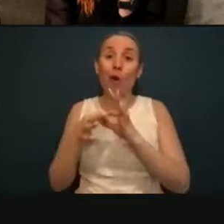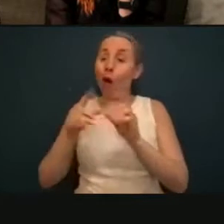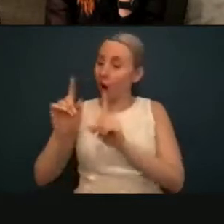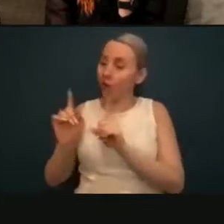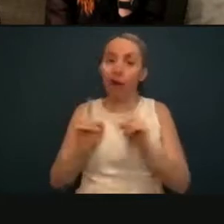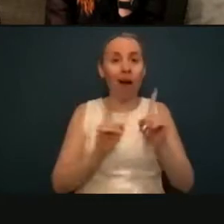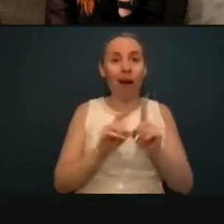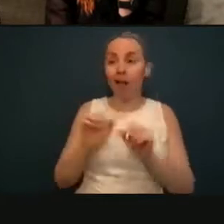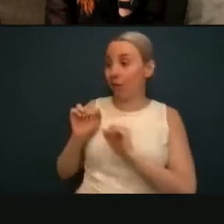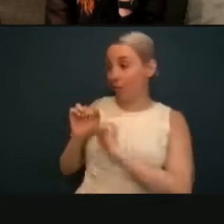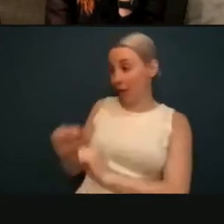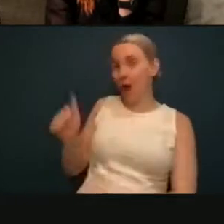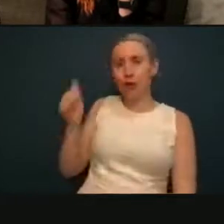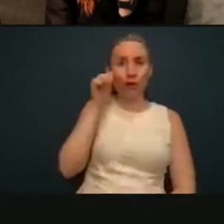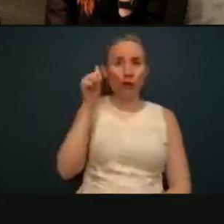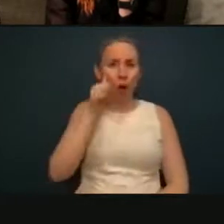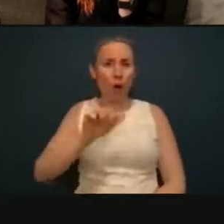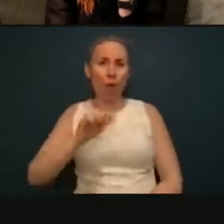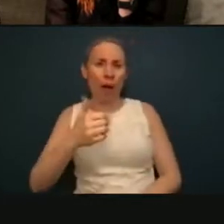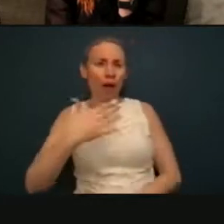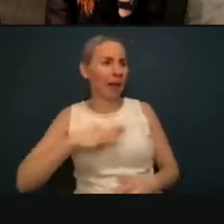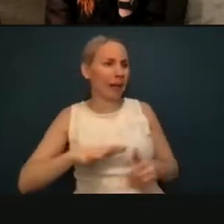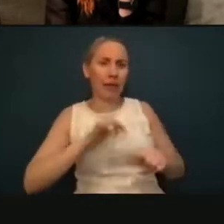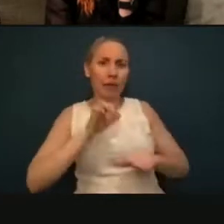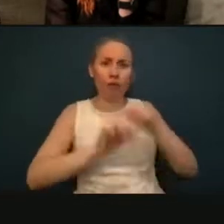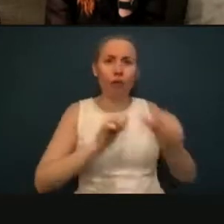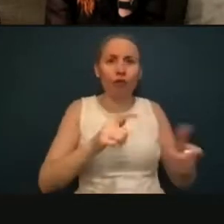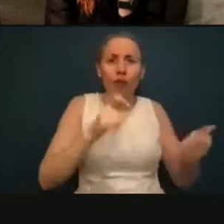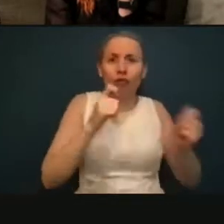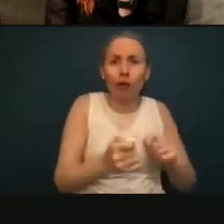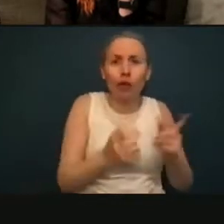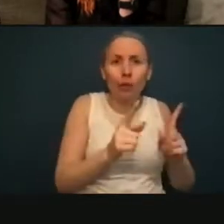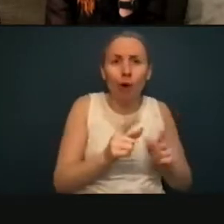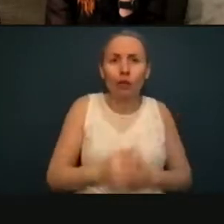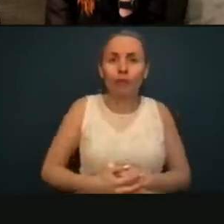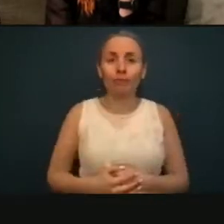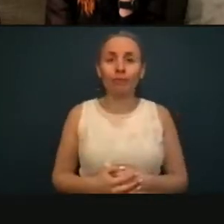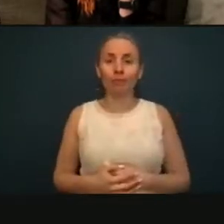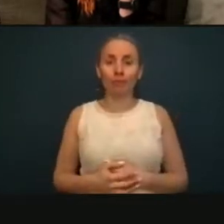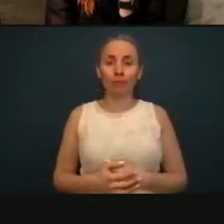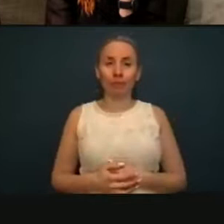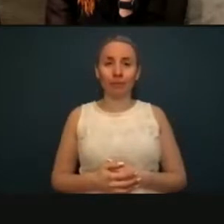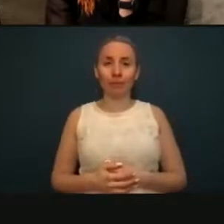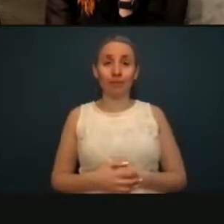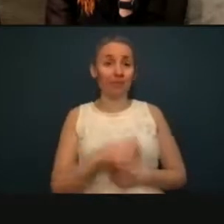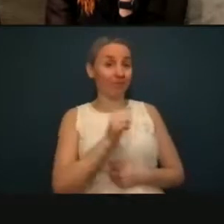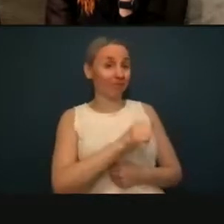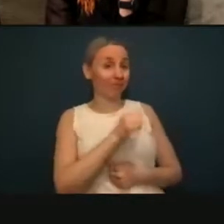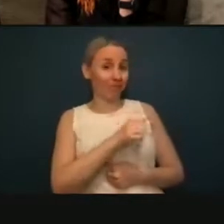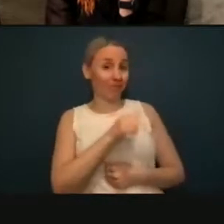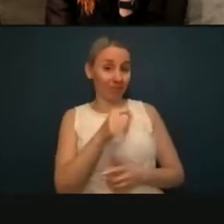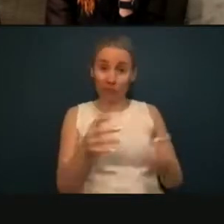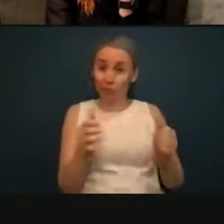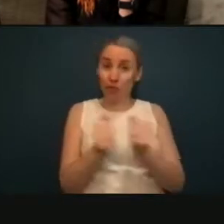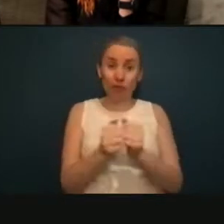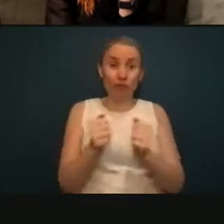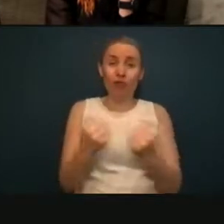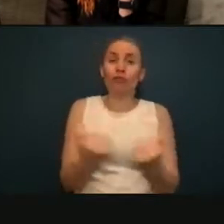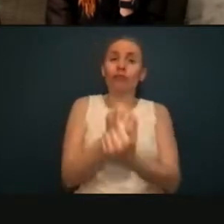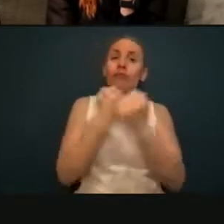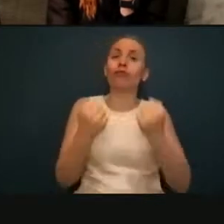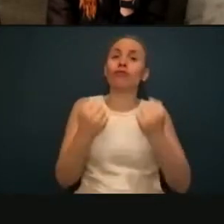made and how things can progress going forward. Yeah, there definitely does need to be a strong support system